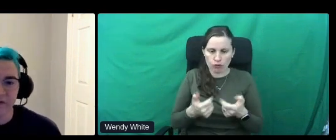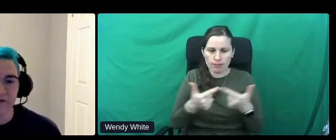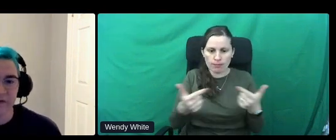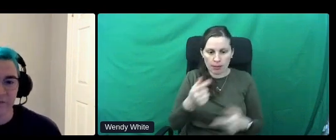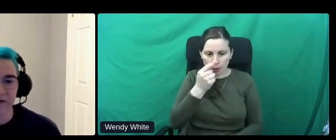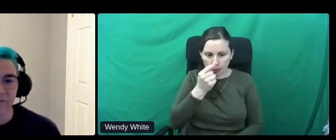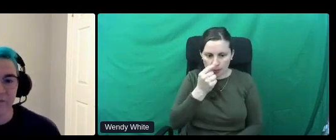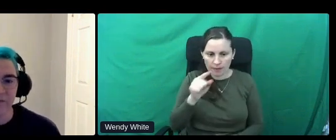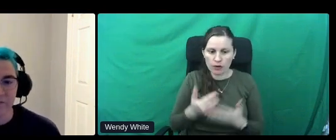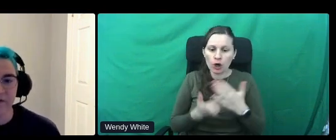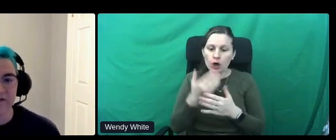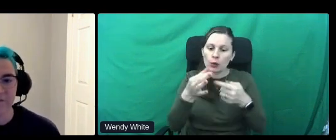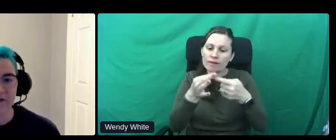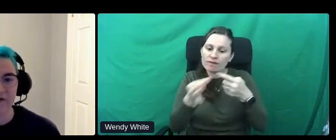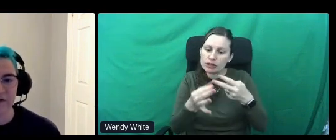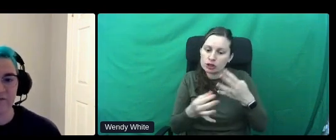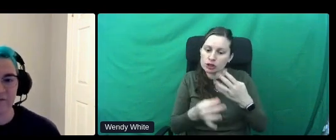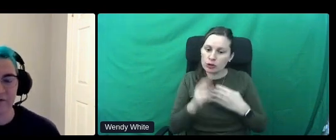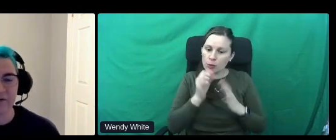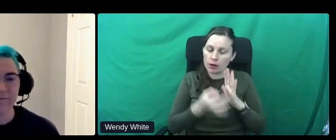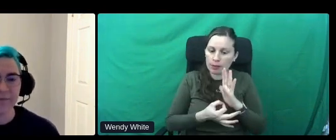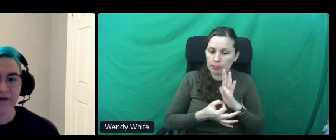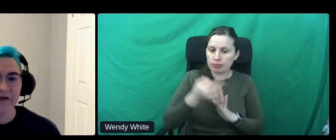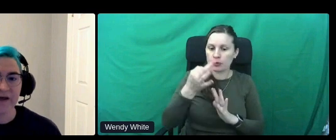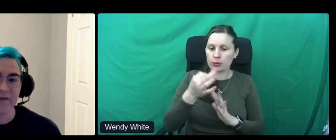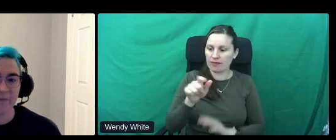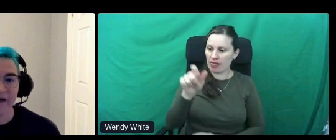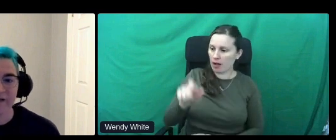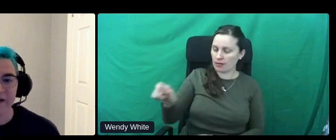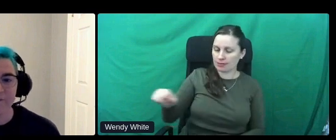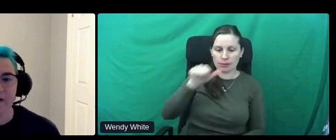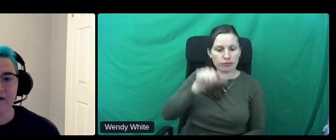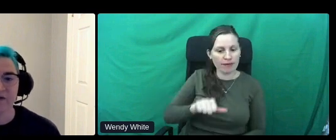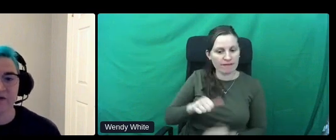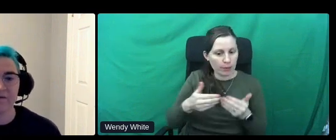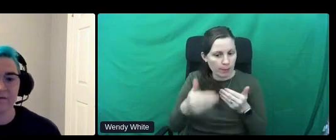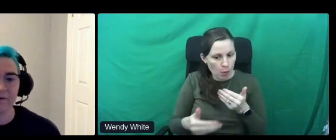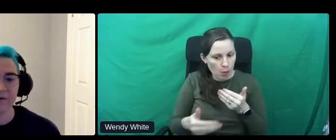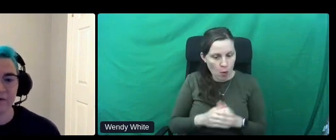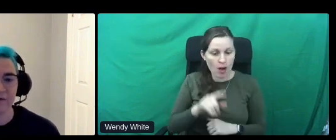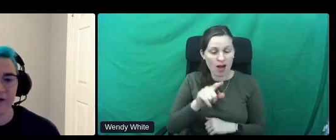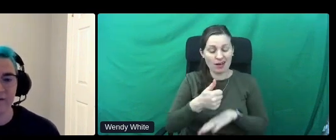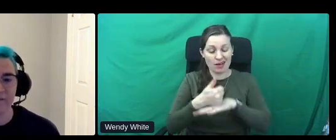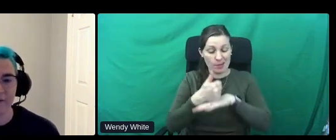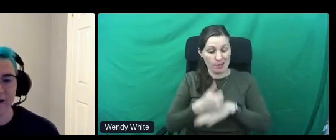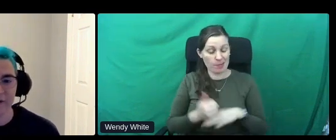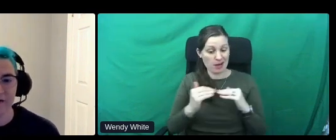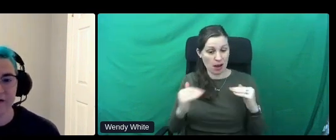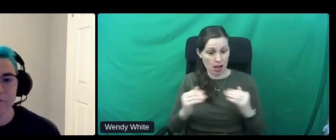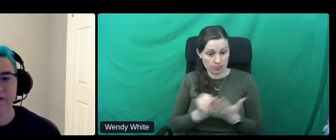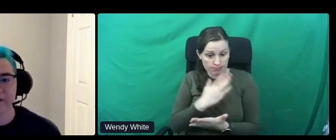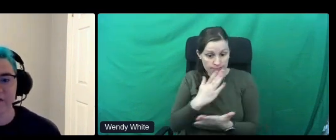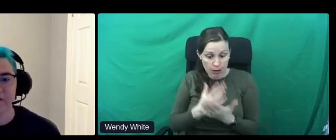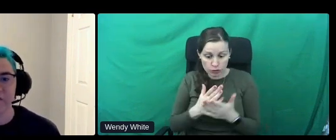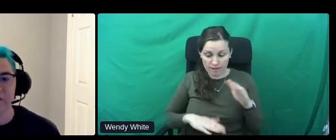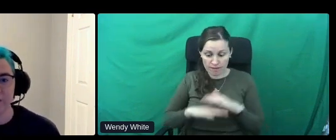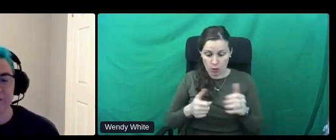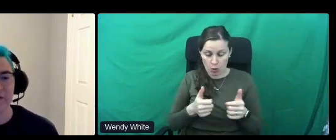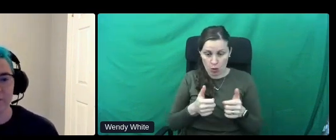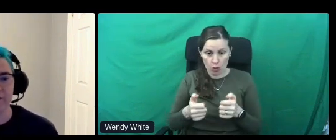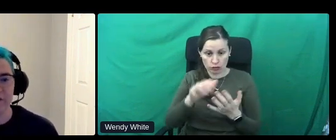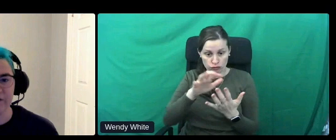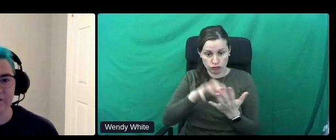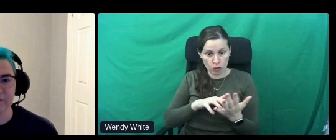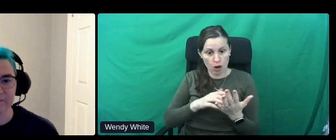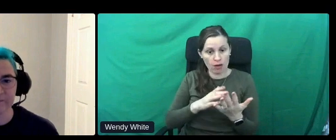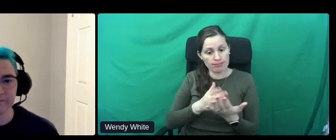new features that would improve customization even further. As a baseline, making sure that the full controller had remapping was essential to a large